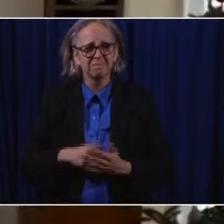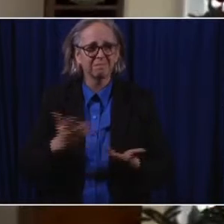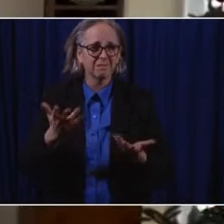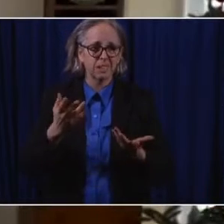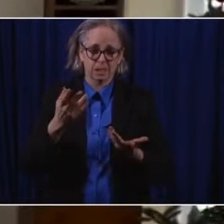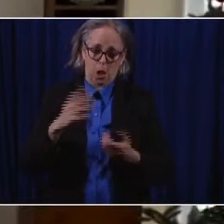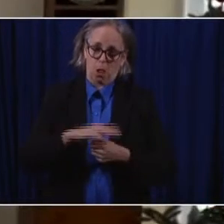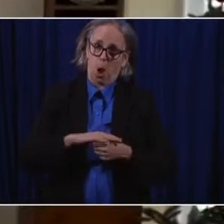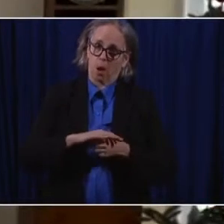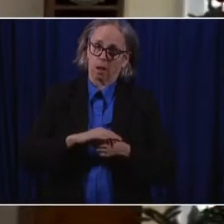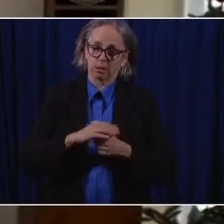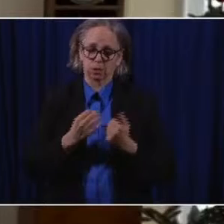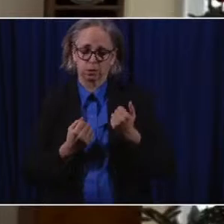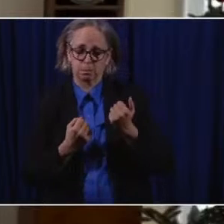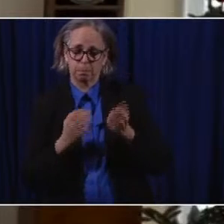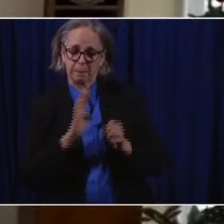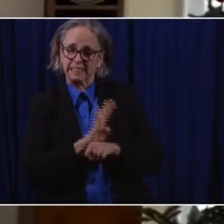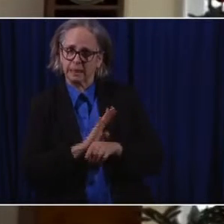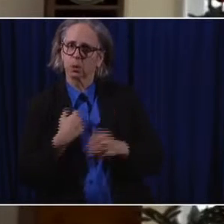Thanks, Fran.